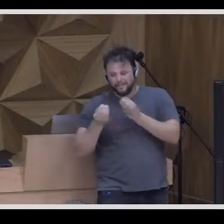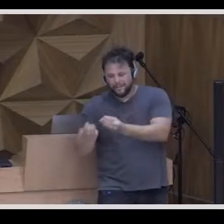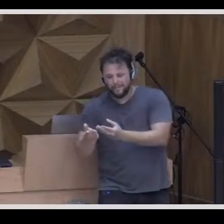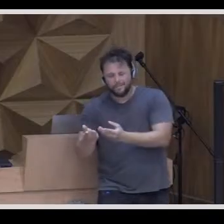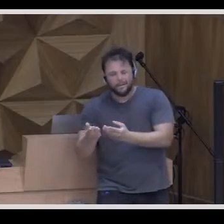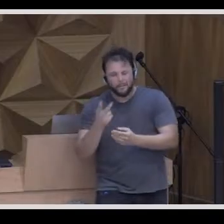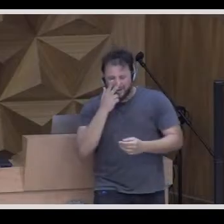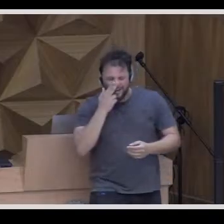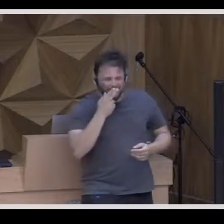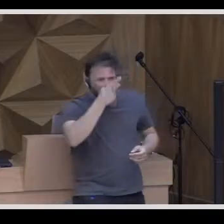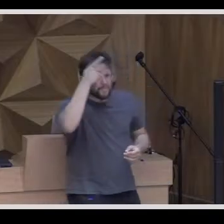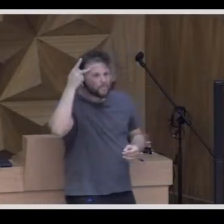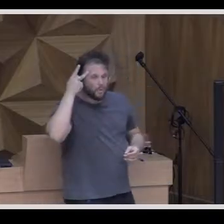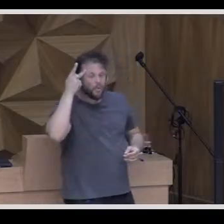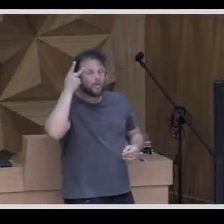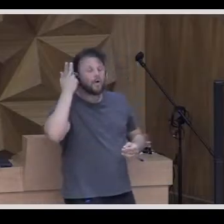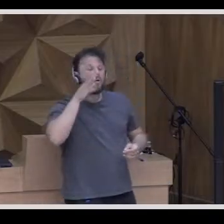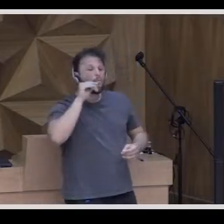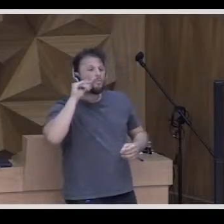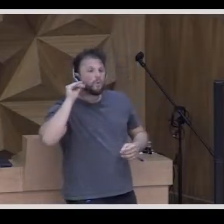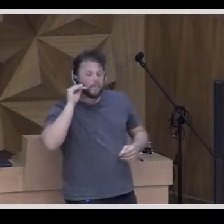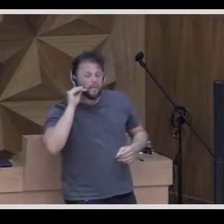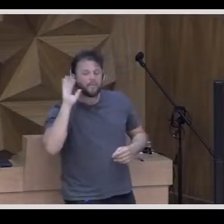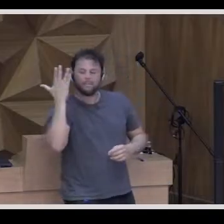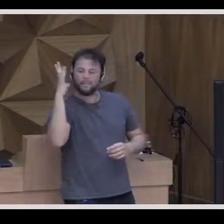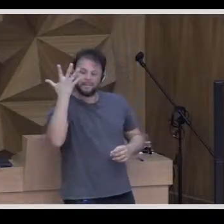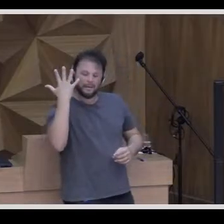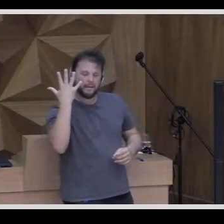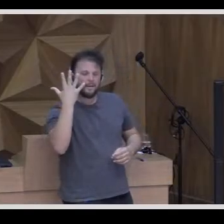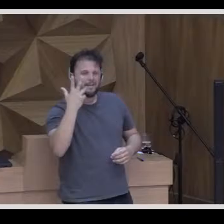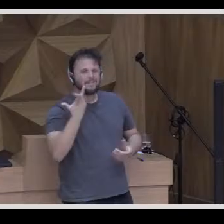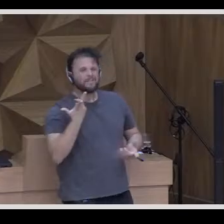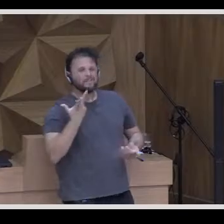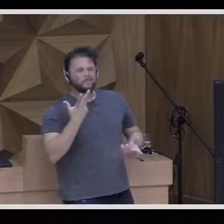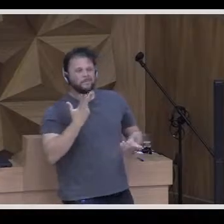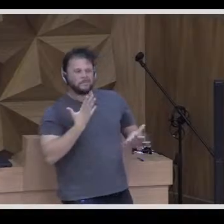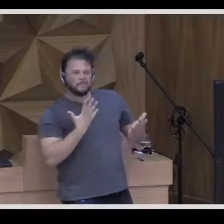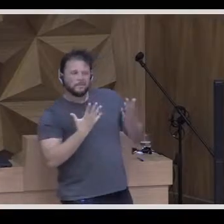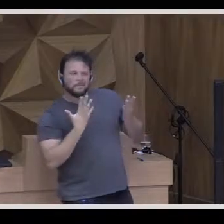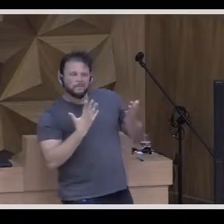to try and make sure we had the best possible solution.